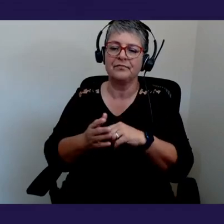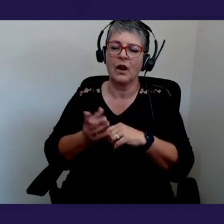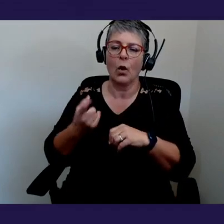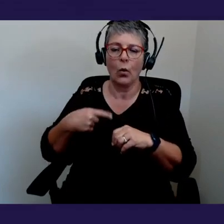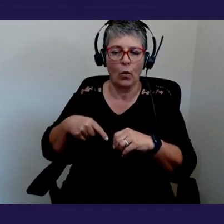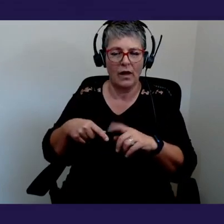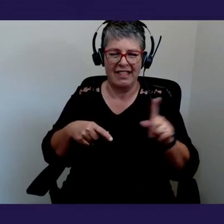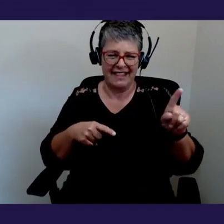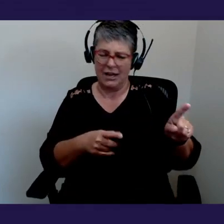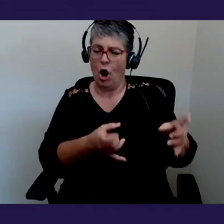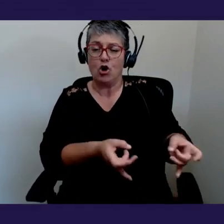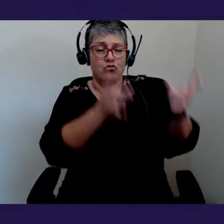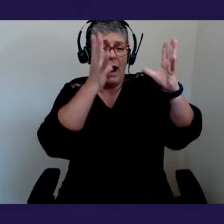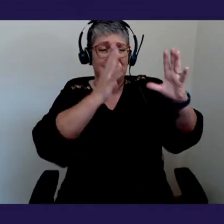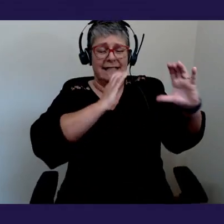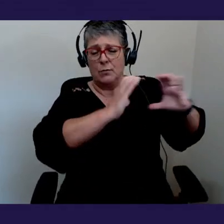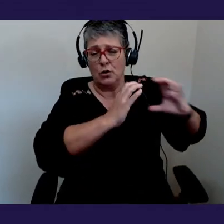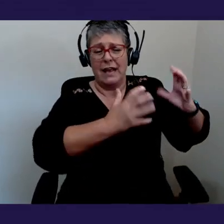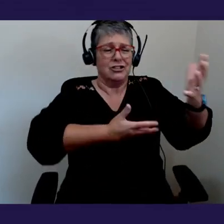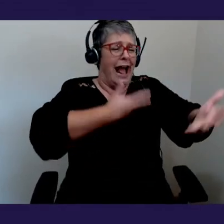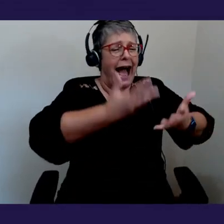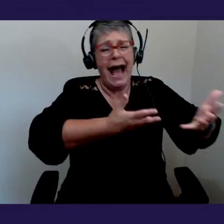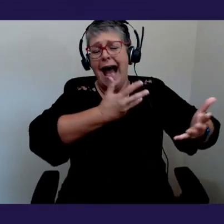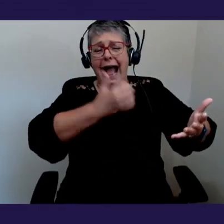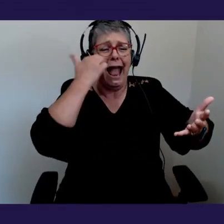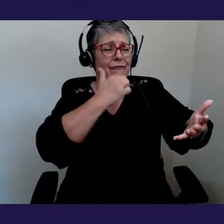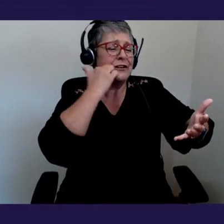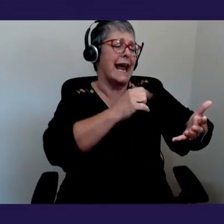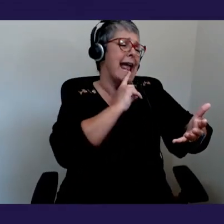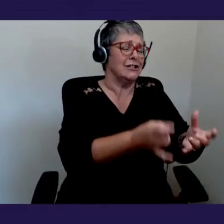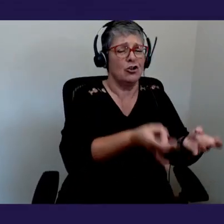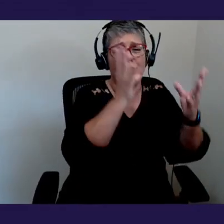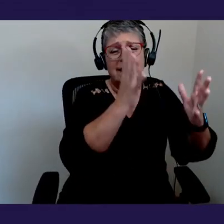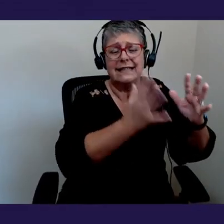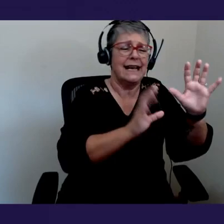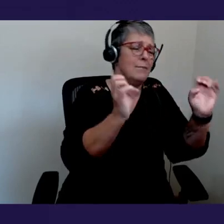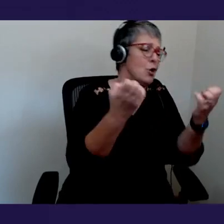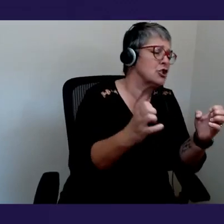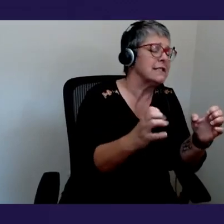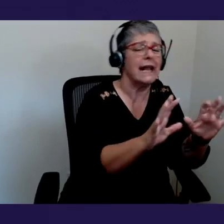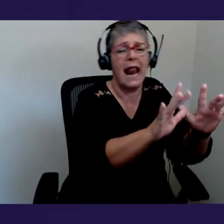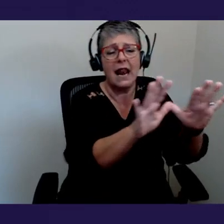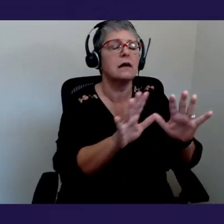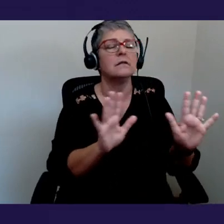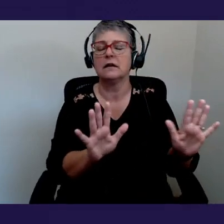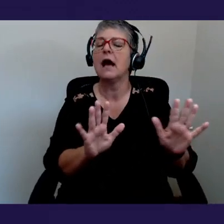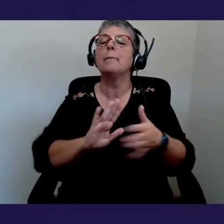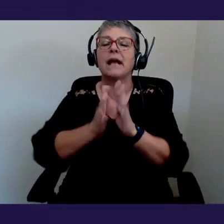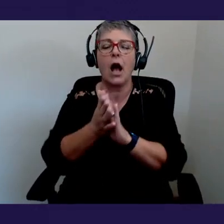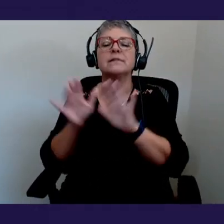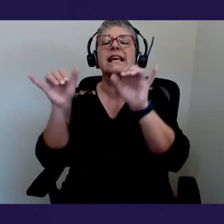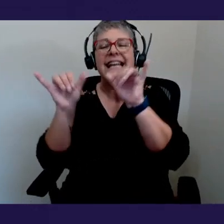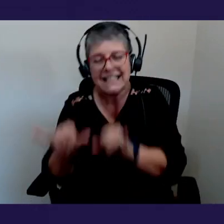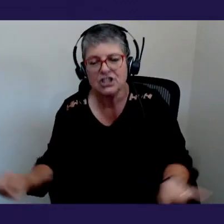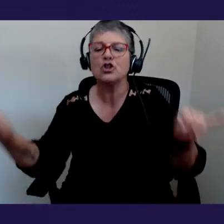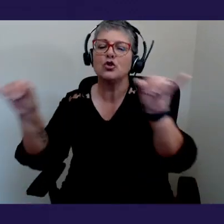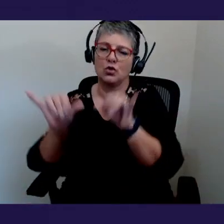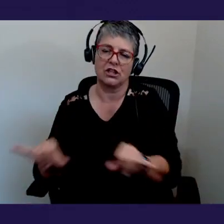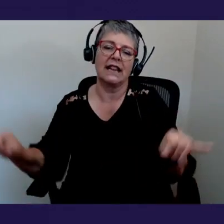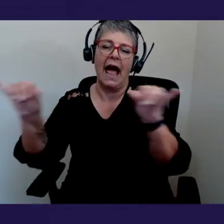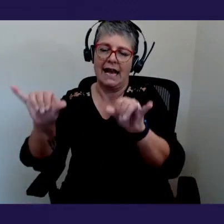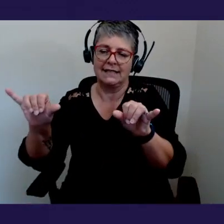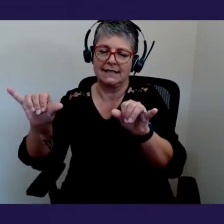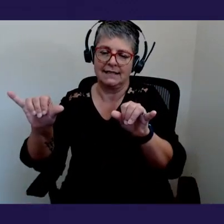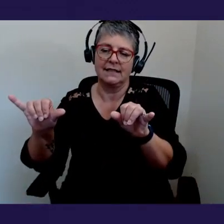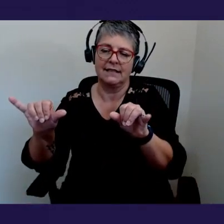a crisis communications response where every day is a crisis, and more into institutionalizing how the tools and the